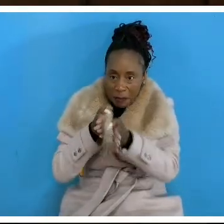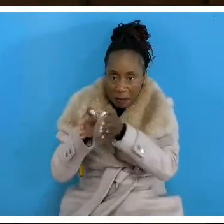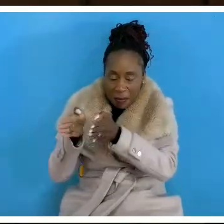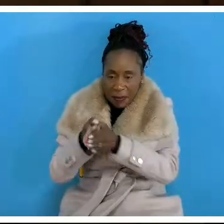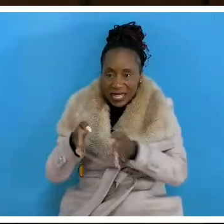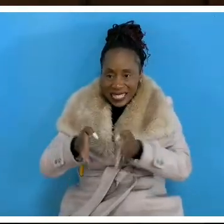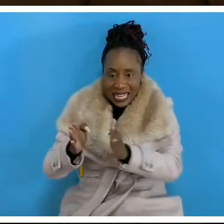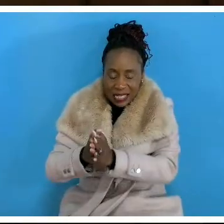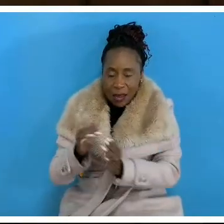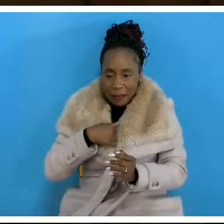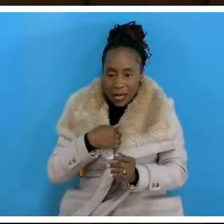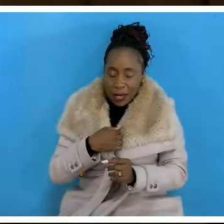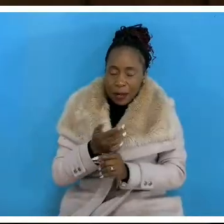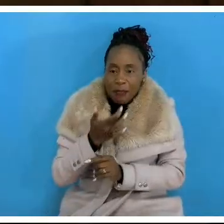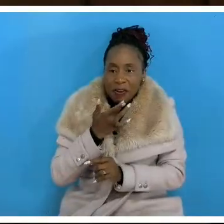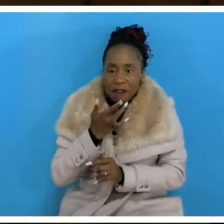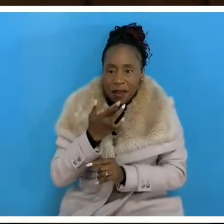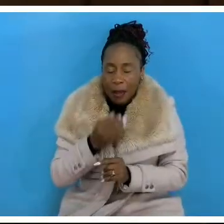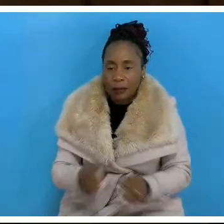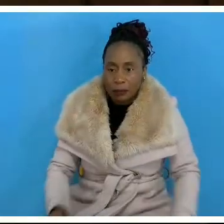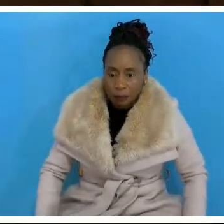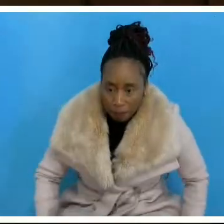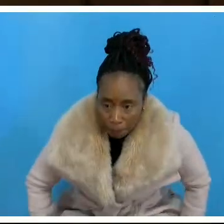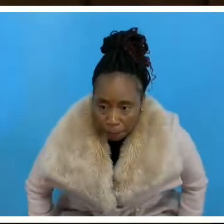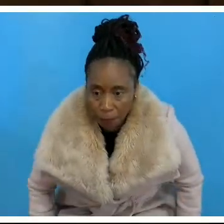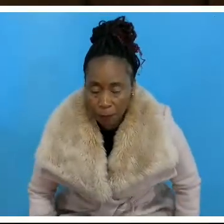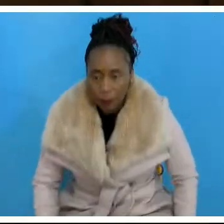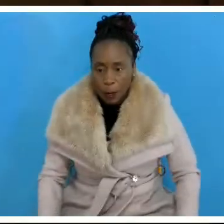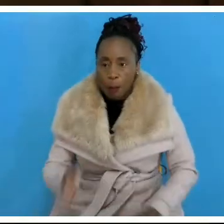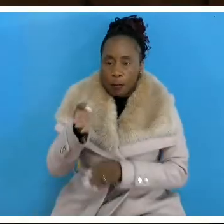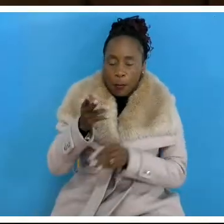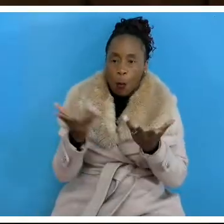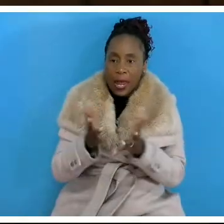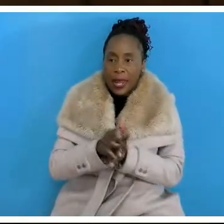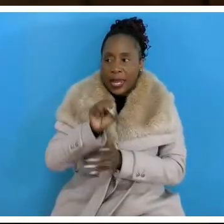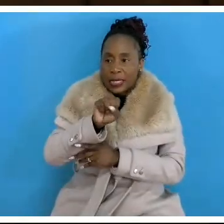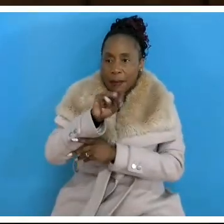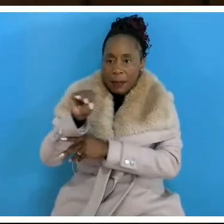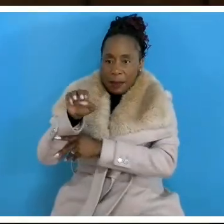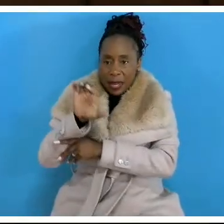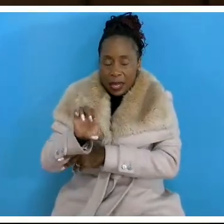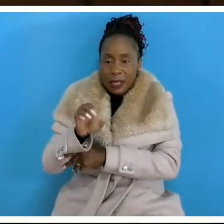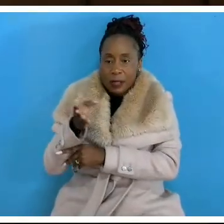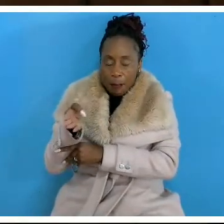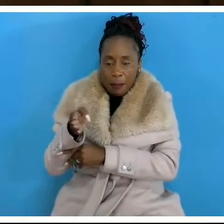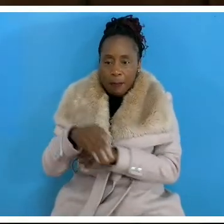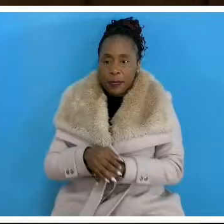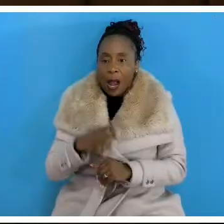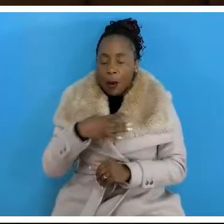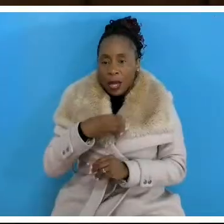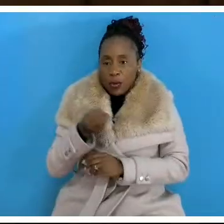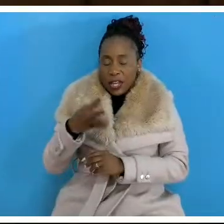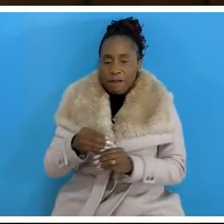where SMMEs exist. I just want to give a quick